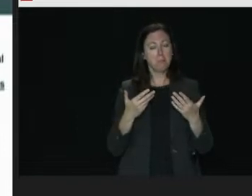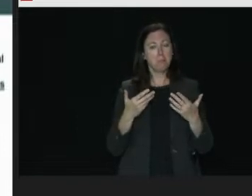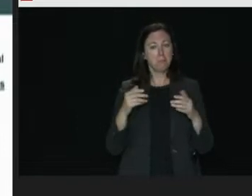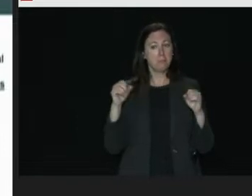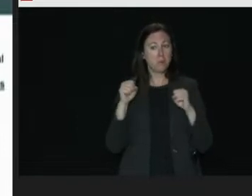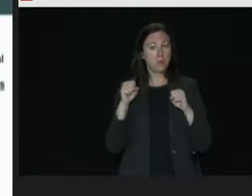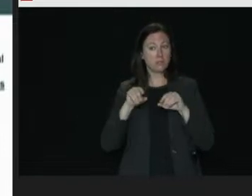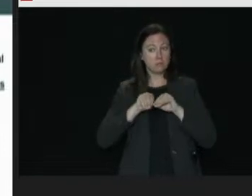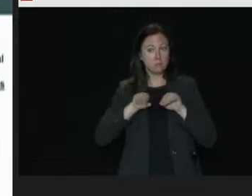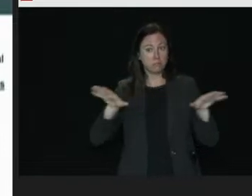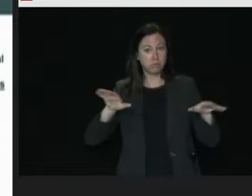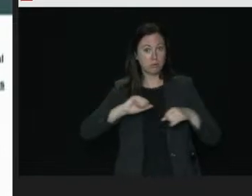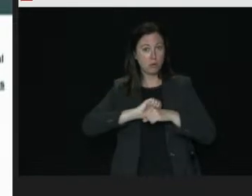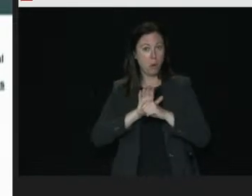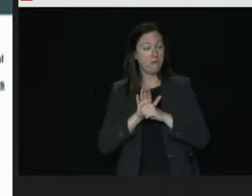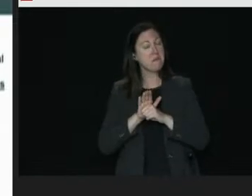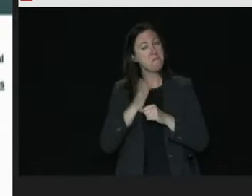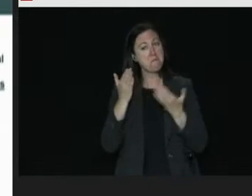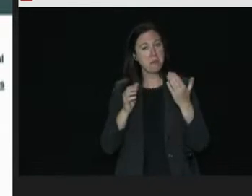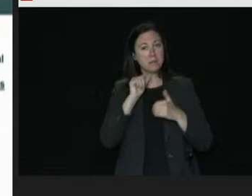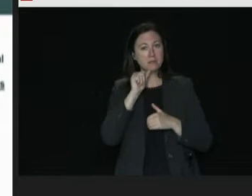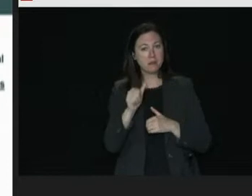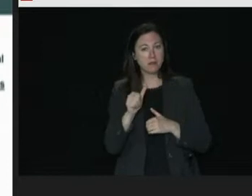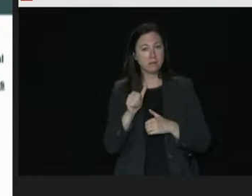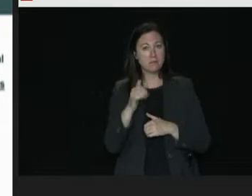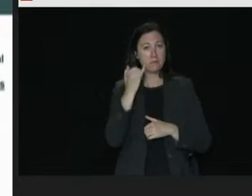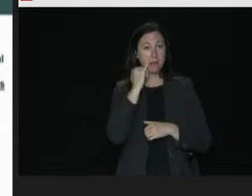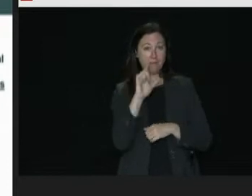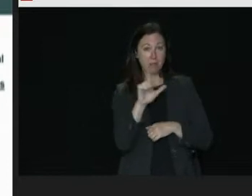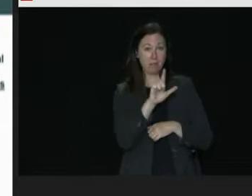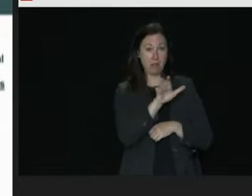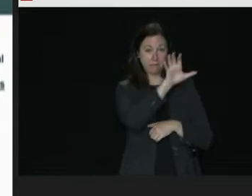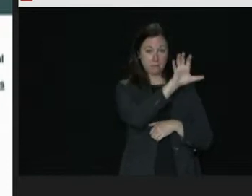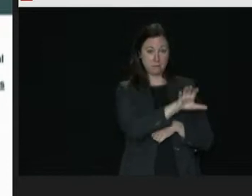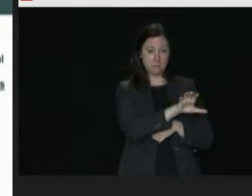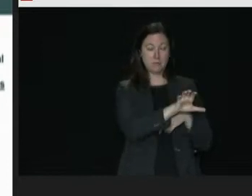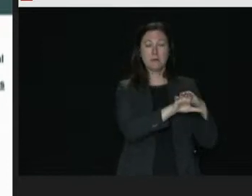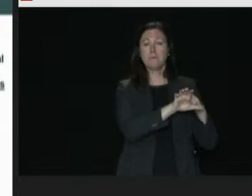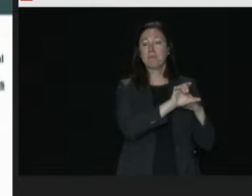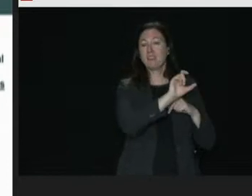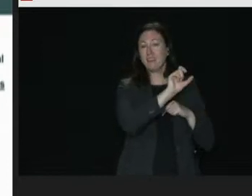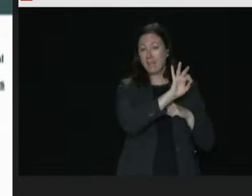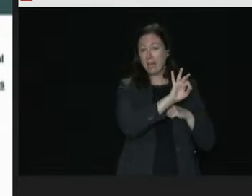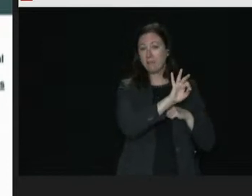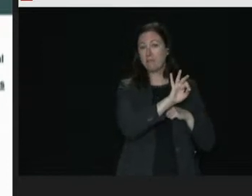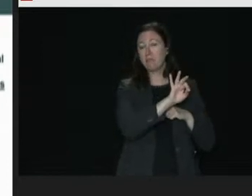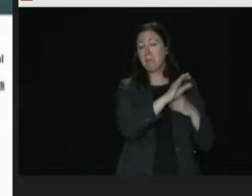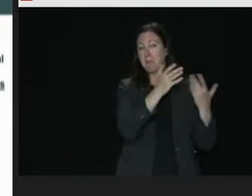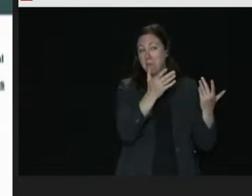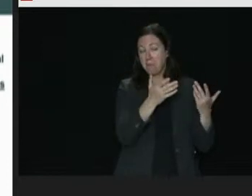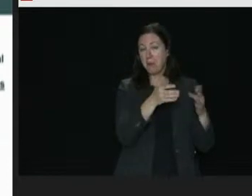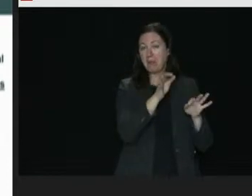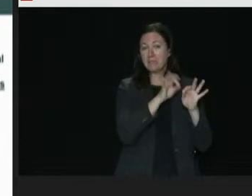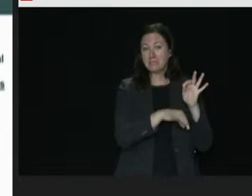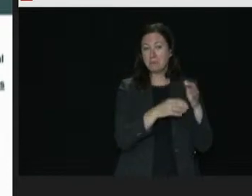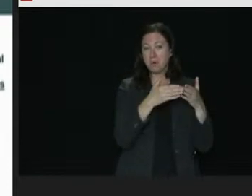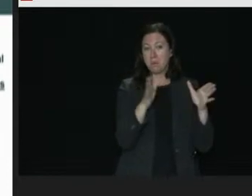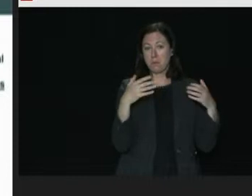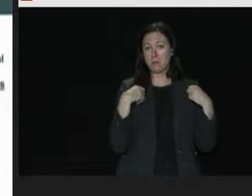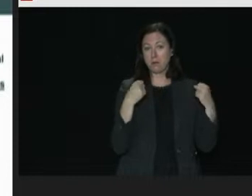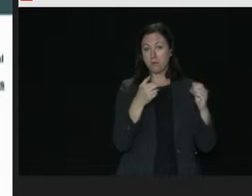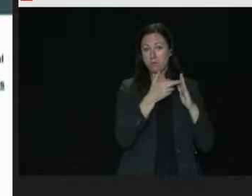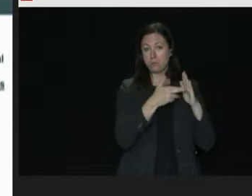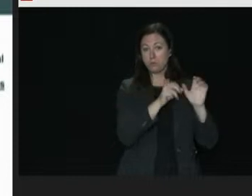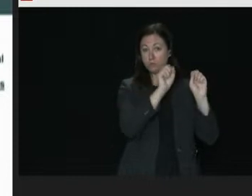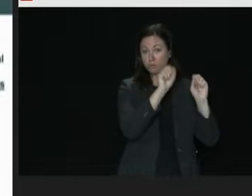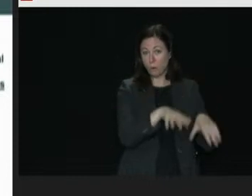winter. However, the scenario on the left shows that if we let go of these basic public health measures through